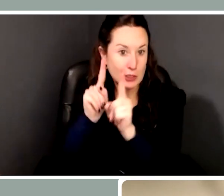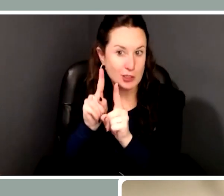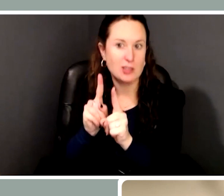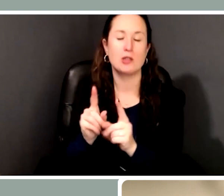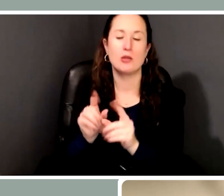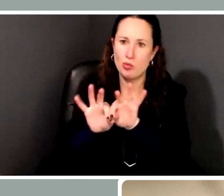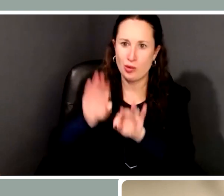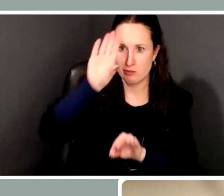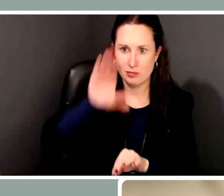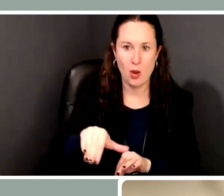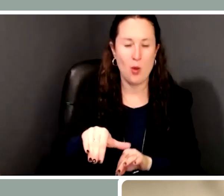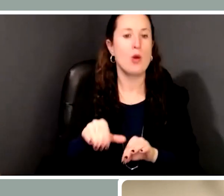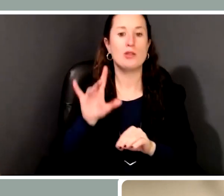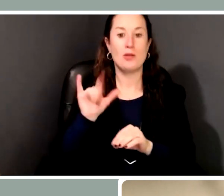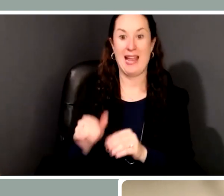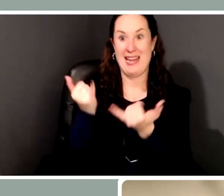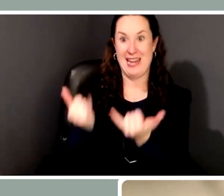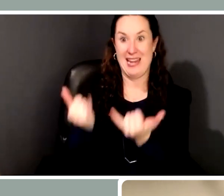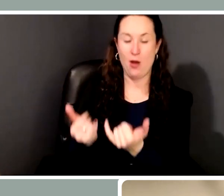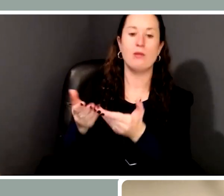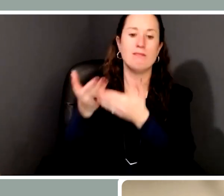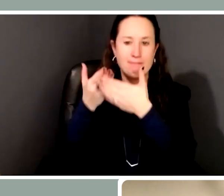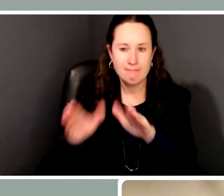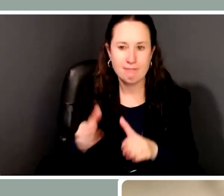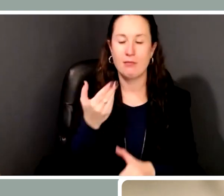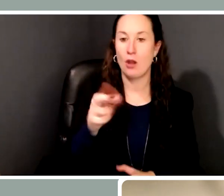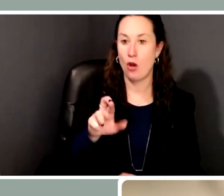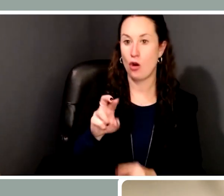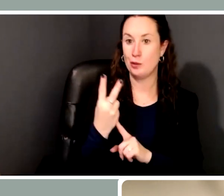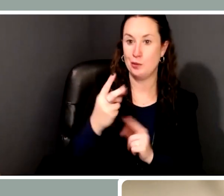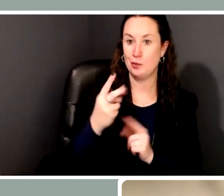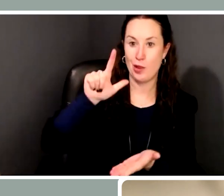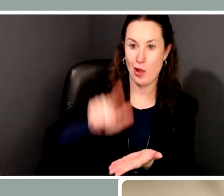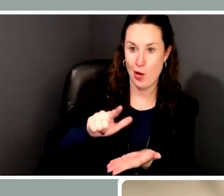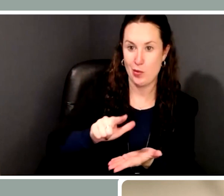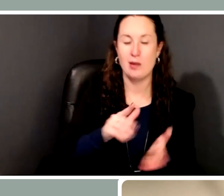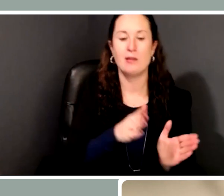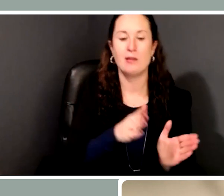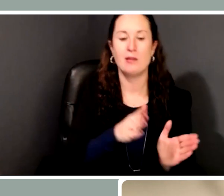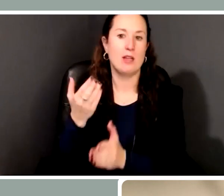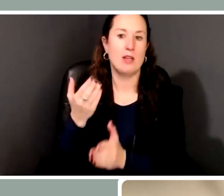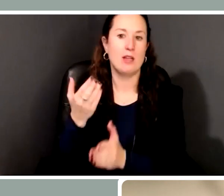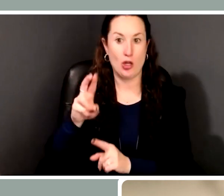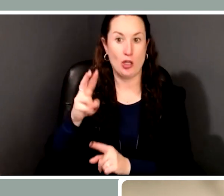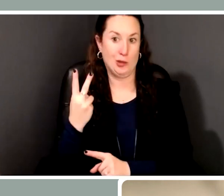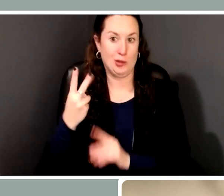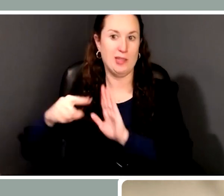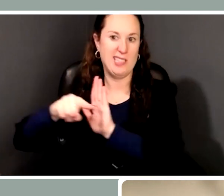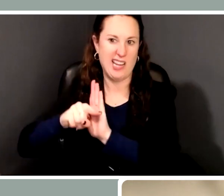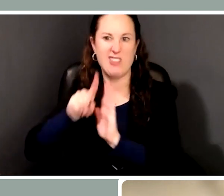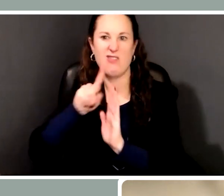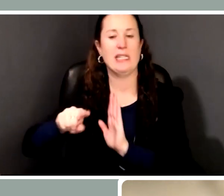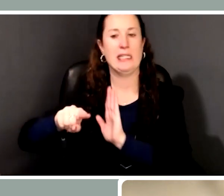those classes out now into the HER2 low, and then the ones that are really HER2 negative, which is HER2 zero.